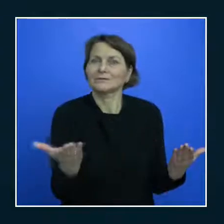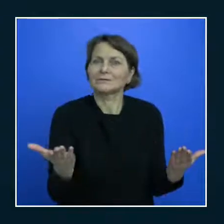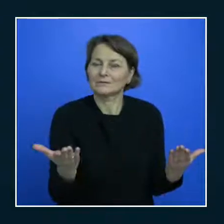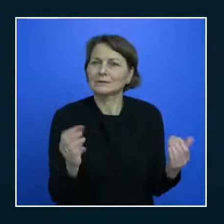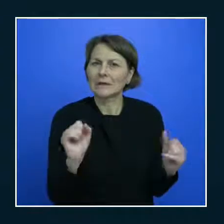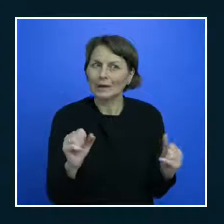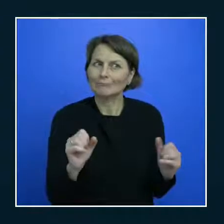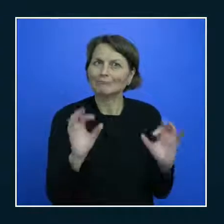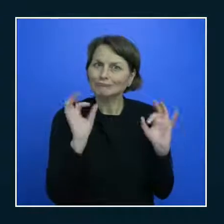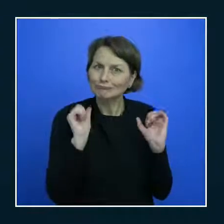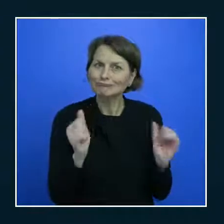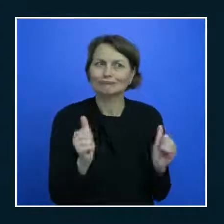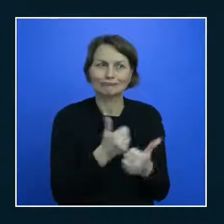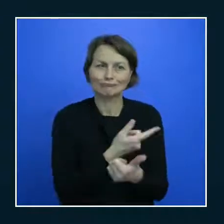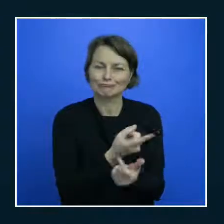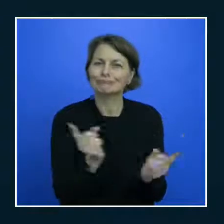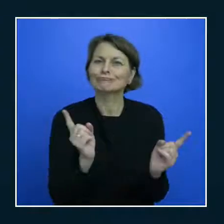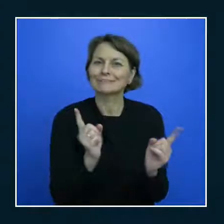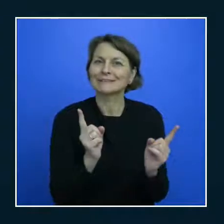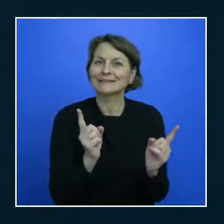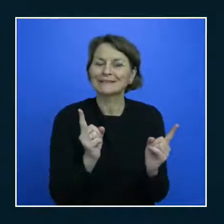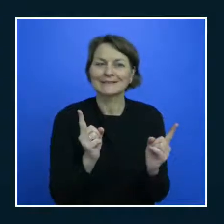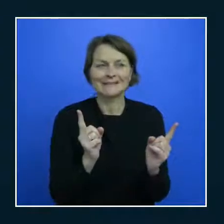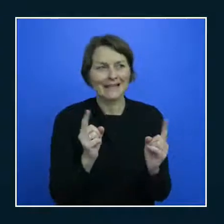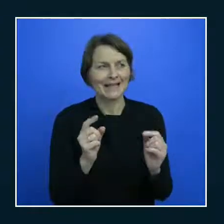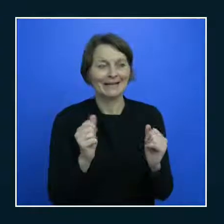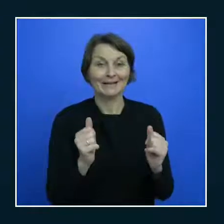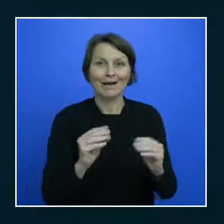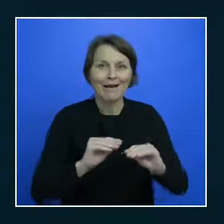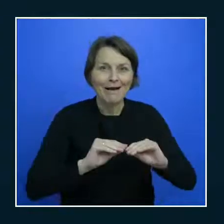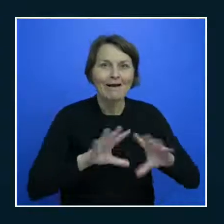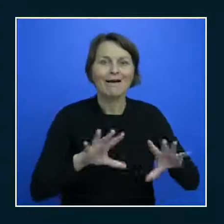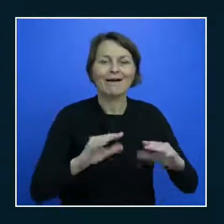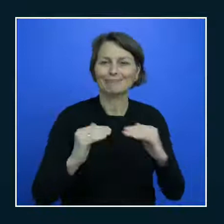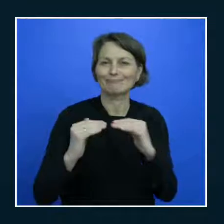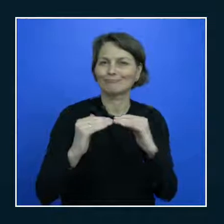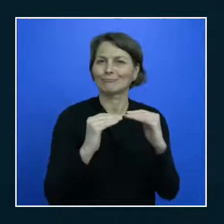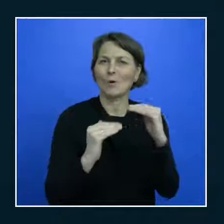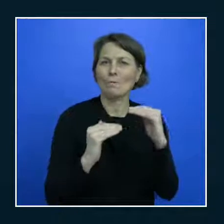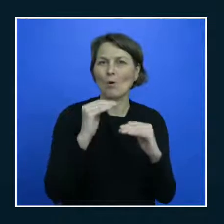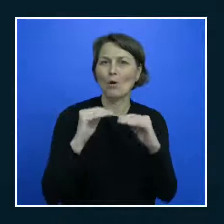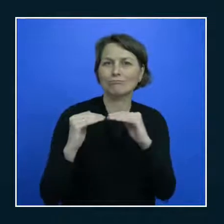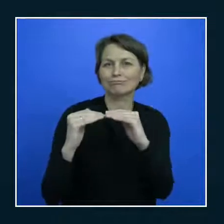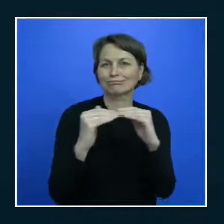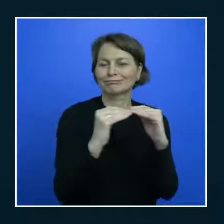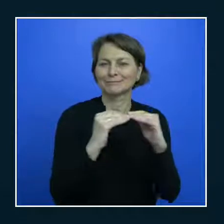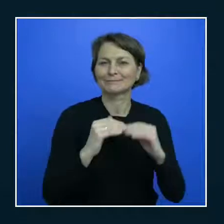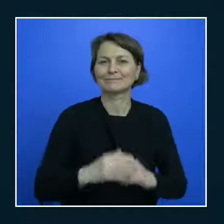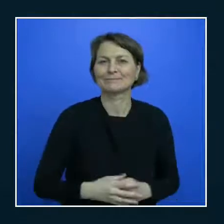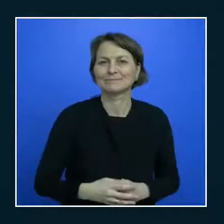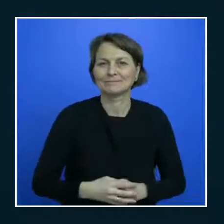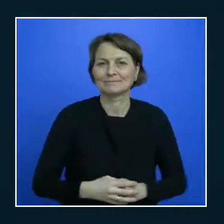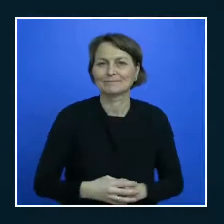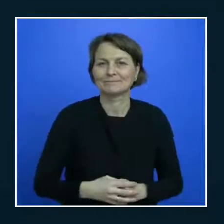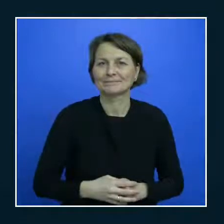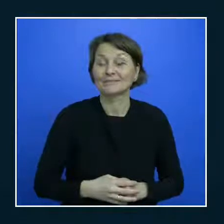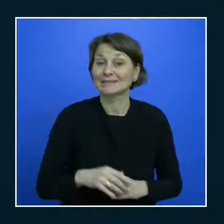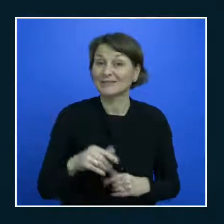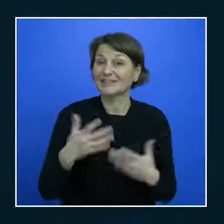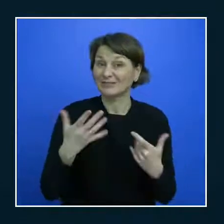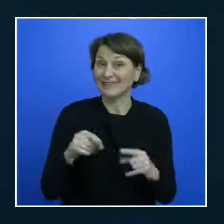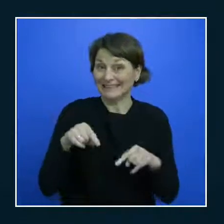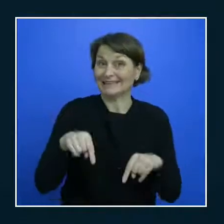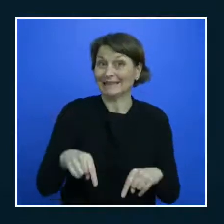to become a great standard. It is already used for the Canvas apps,